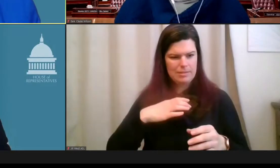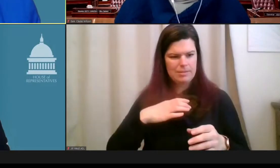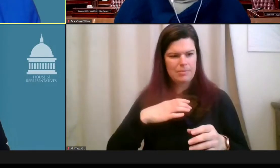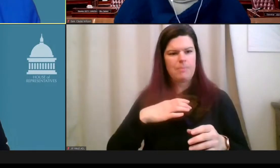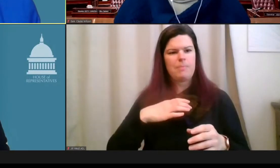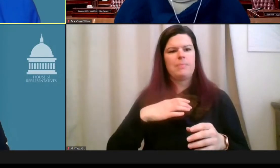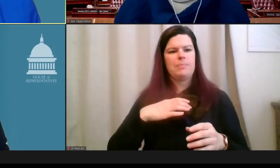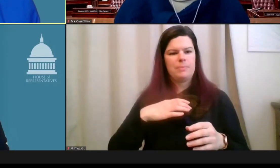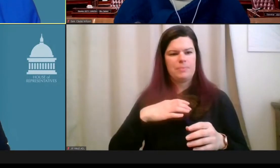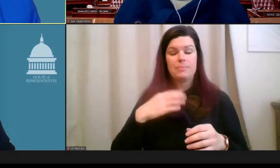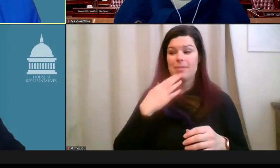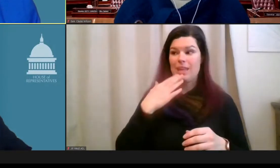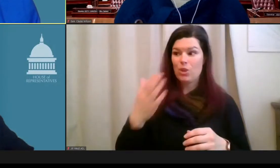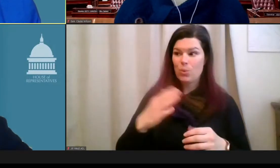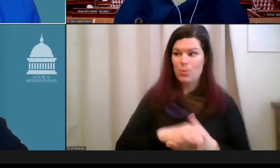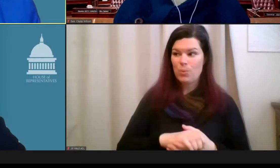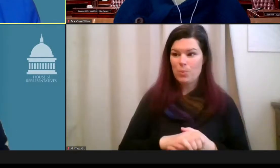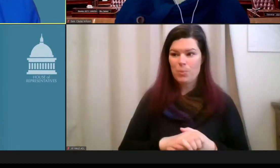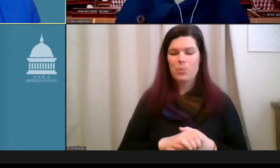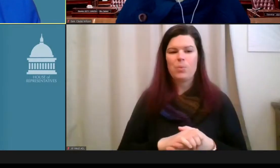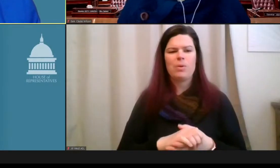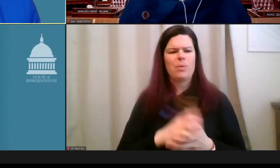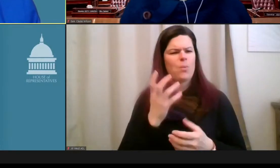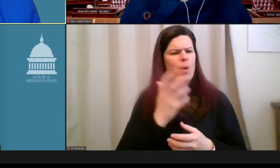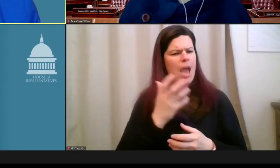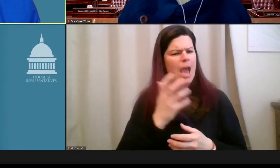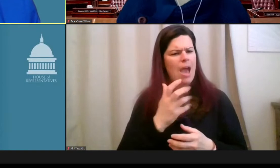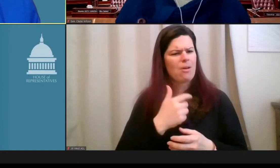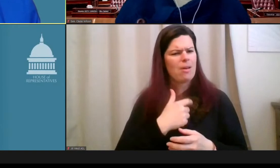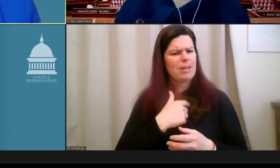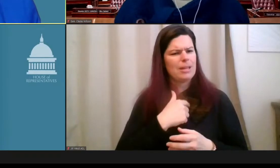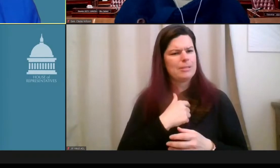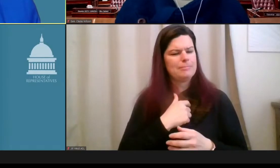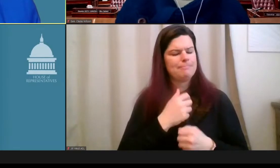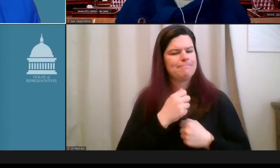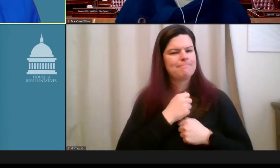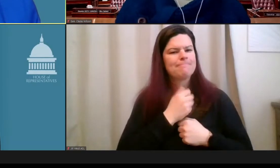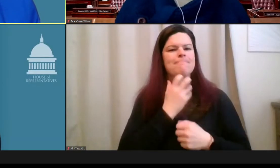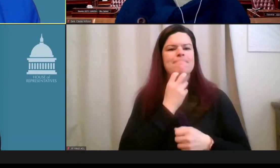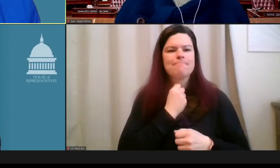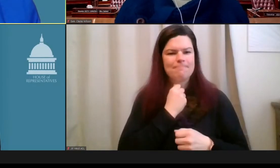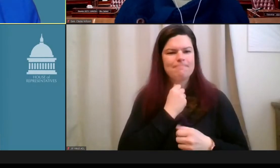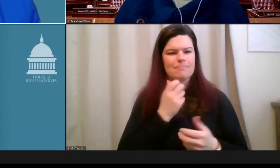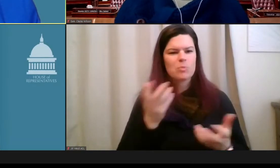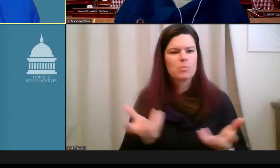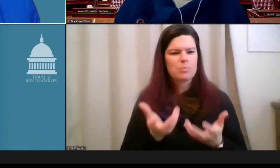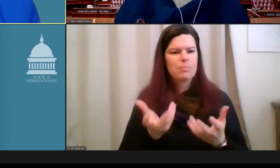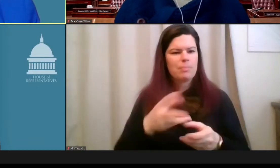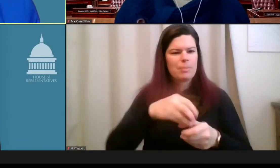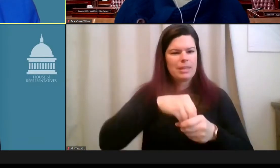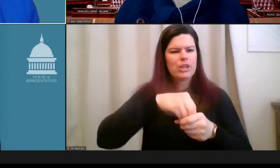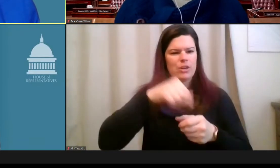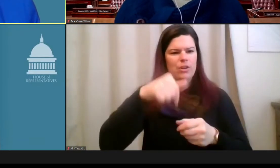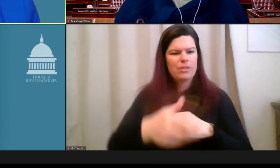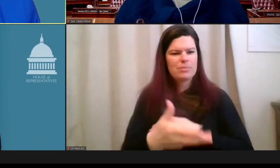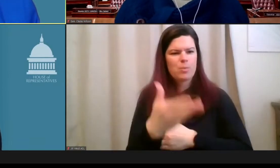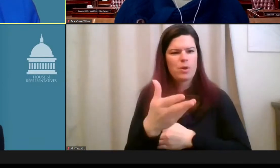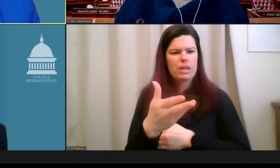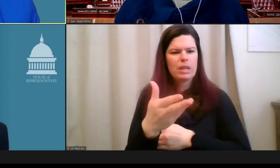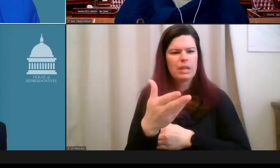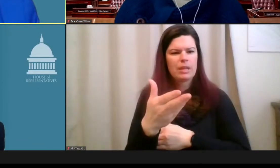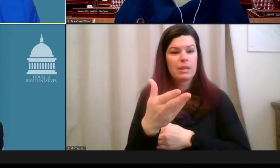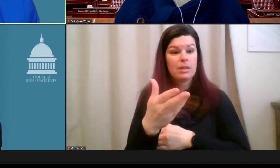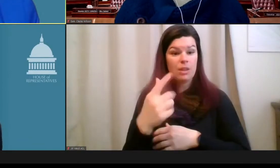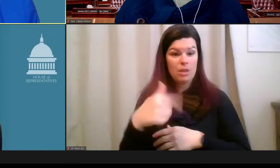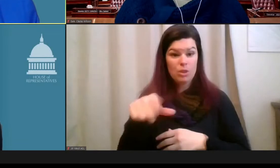Thank you. It is a blessing to be here this morning. As you all know, we are experiencing the